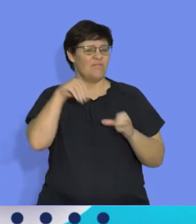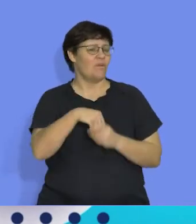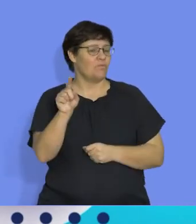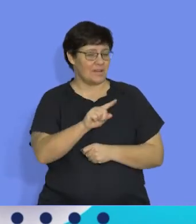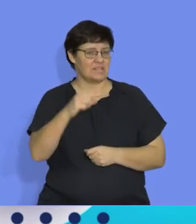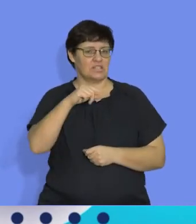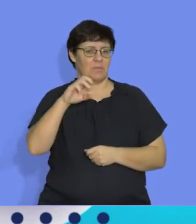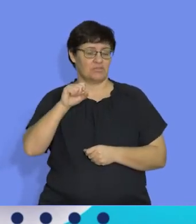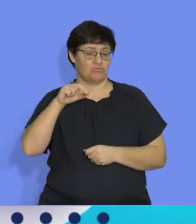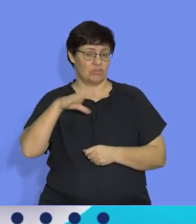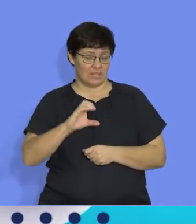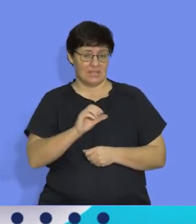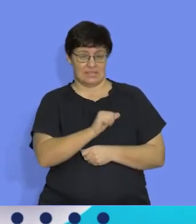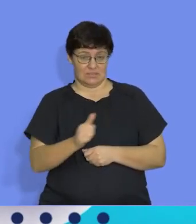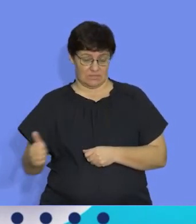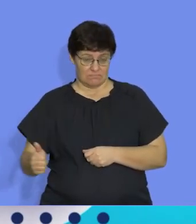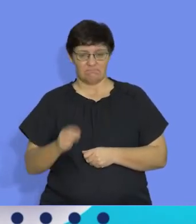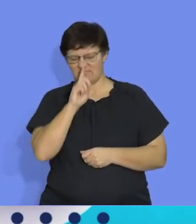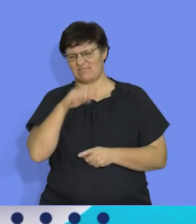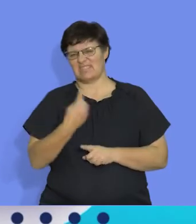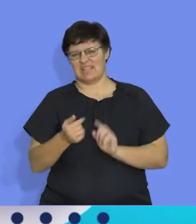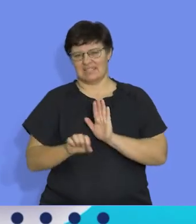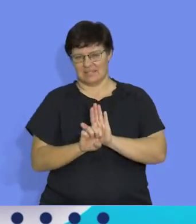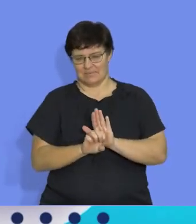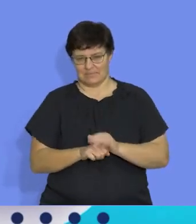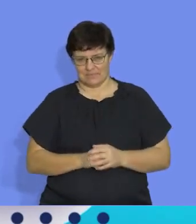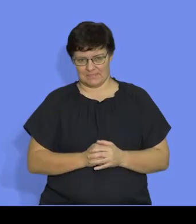geometric sequences. Let's have a look at the next example together.